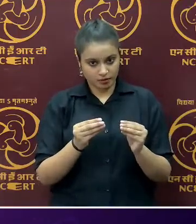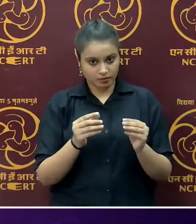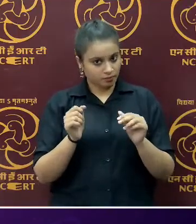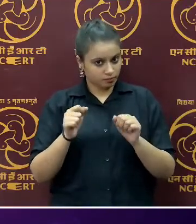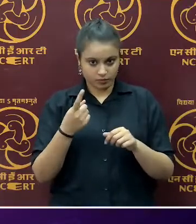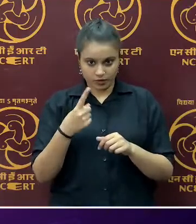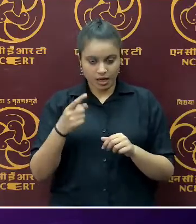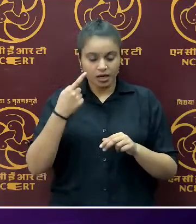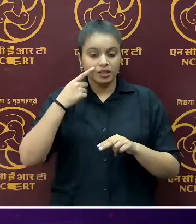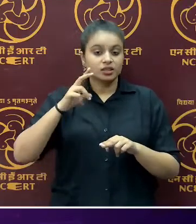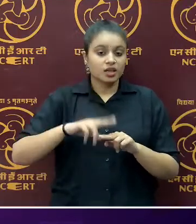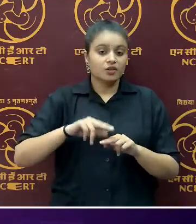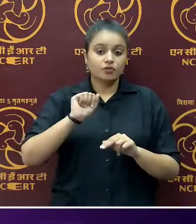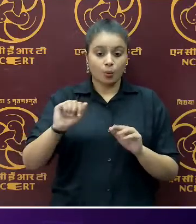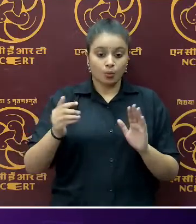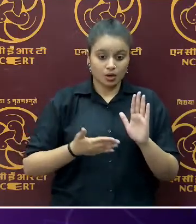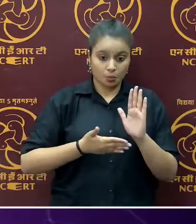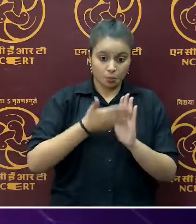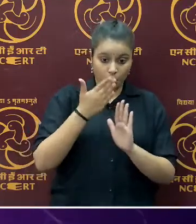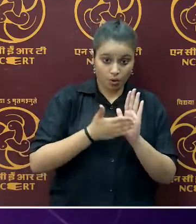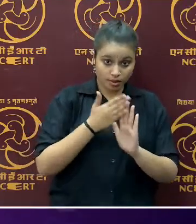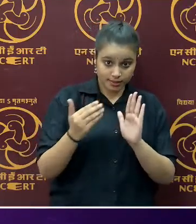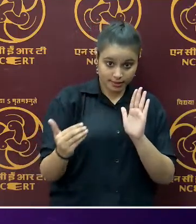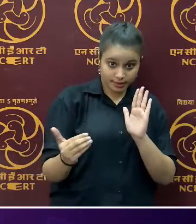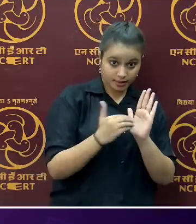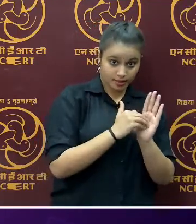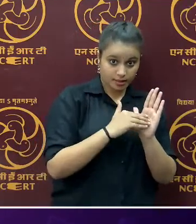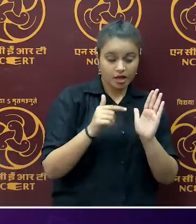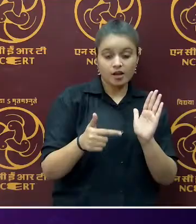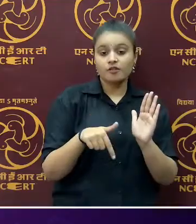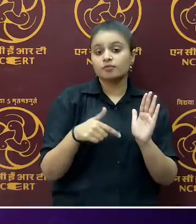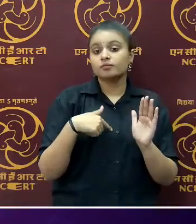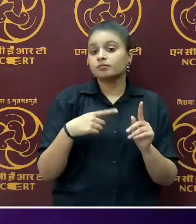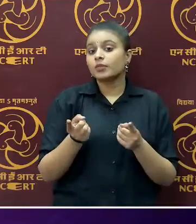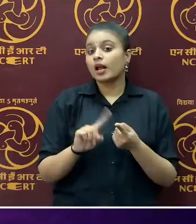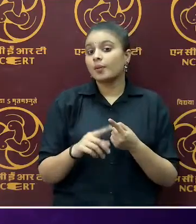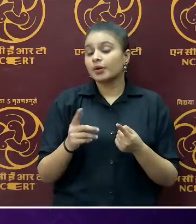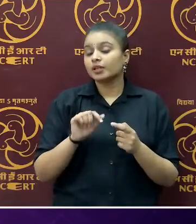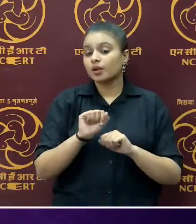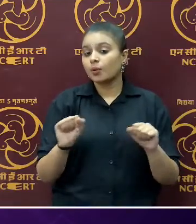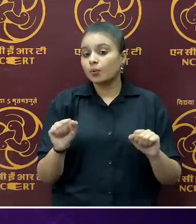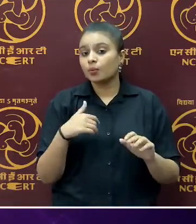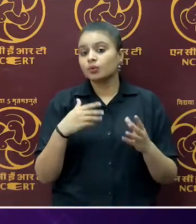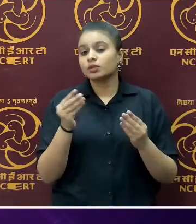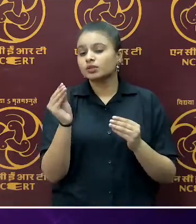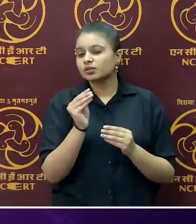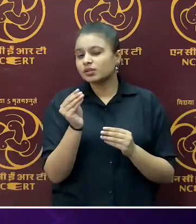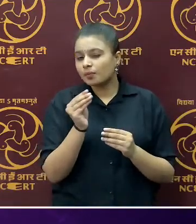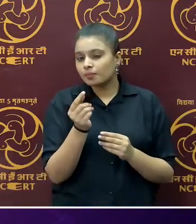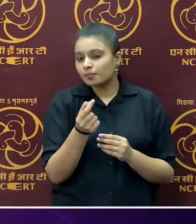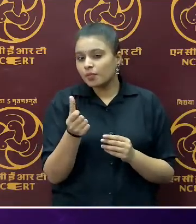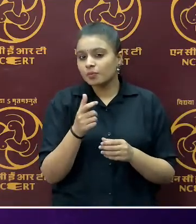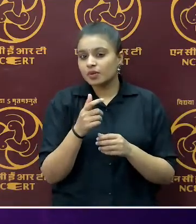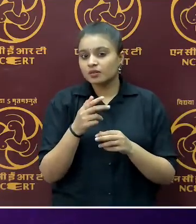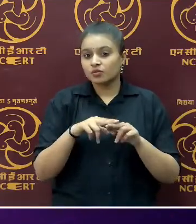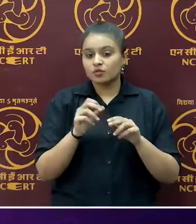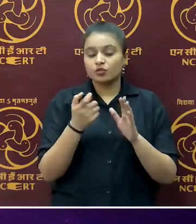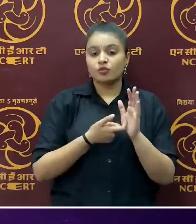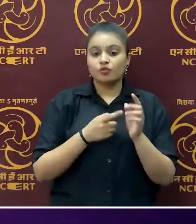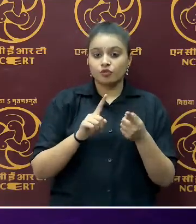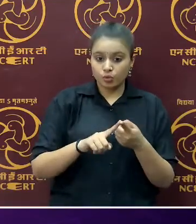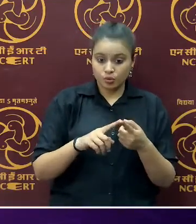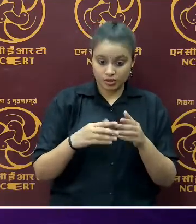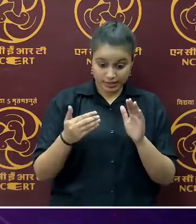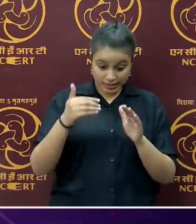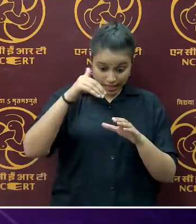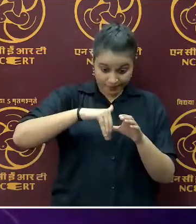right? So when they are hitting the walls of the container, what exactly is happening? They are exerting some amount of force. Pressure. Yeah, from the